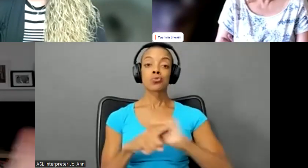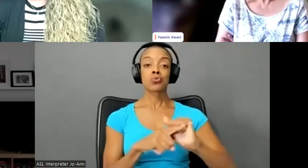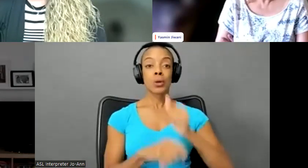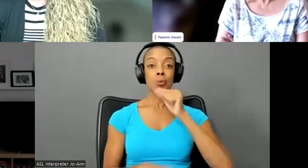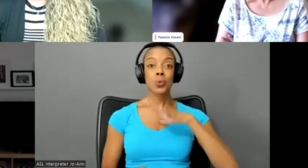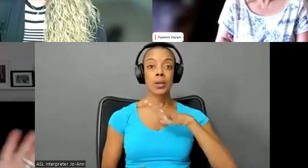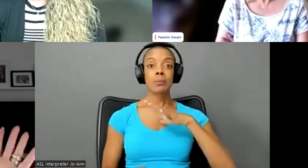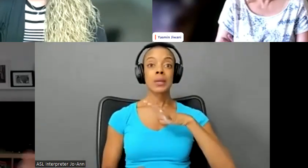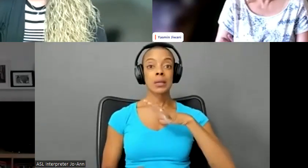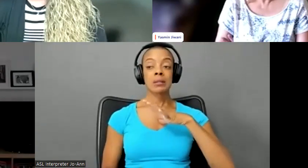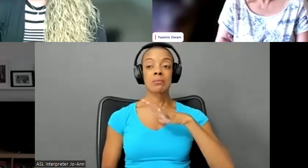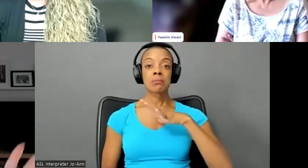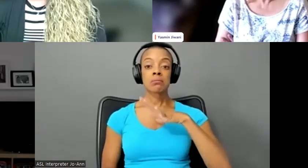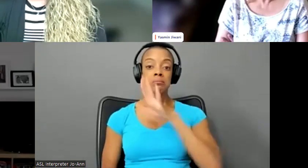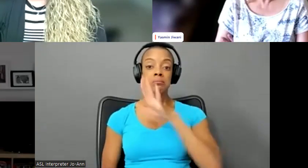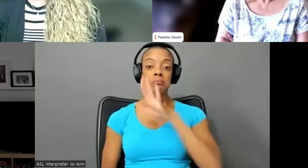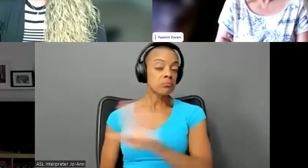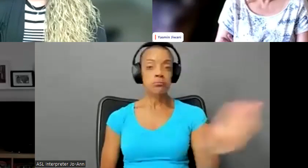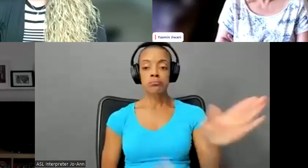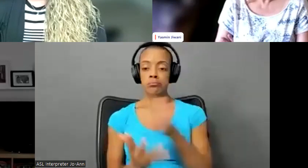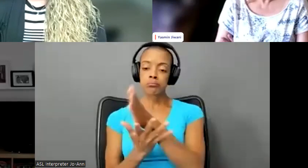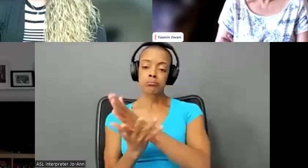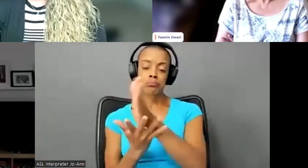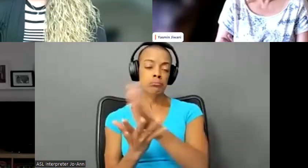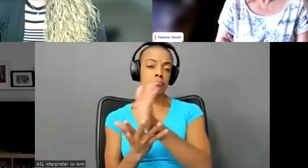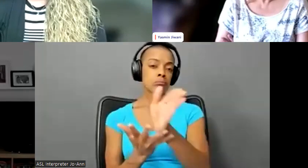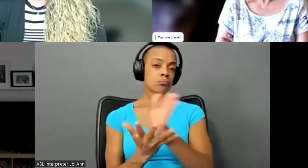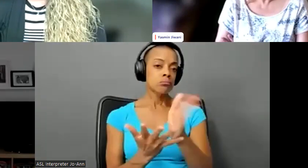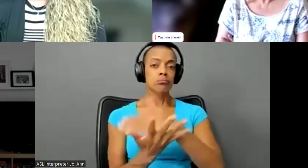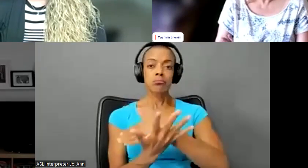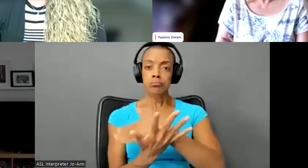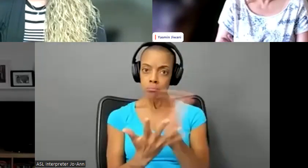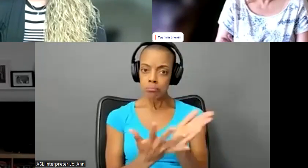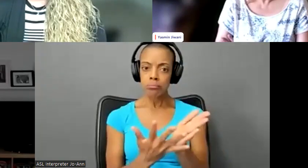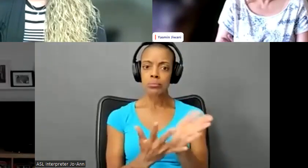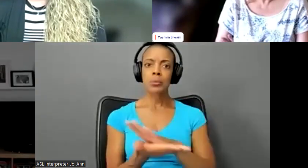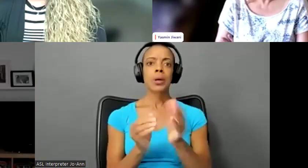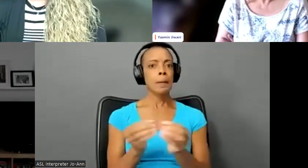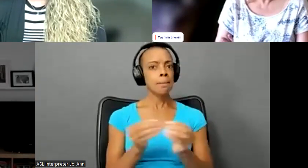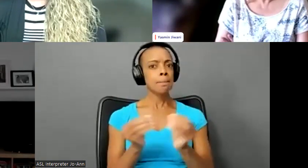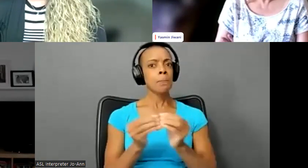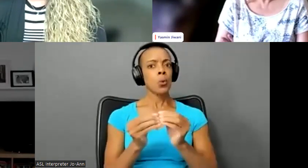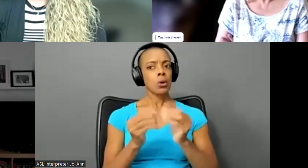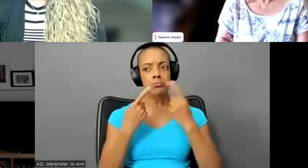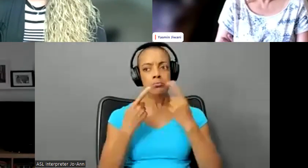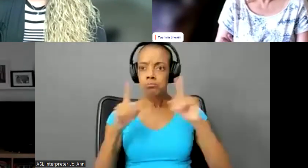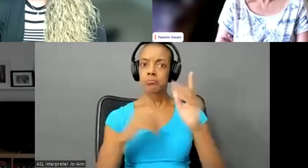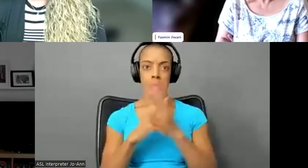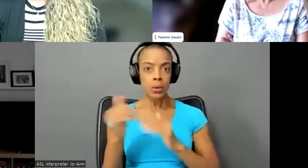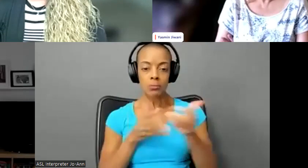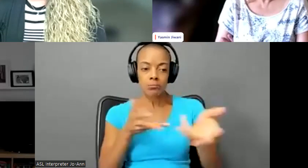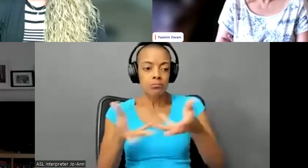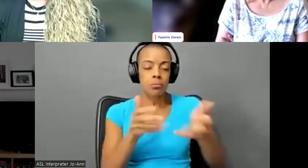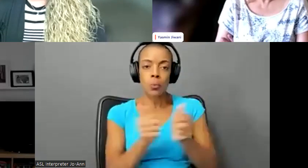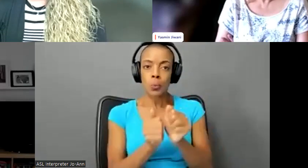opinions across disciplines and sectors to become more effective and comfortable in engaging with media.